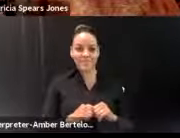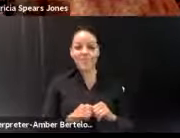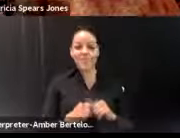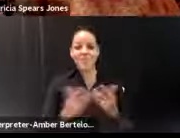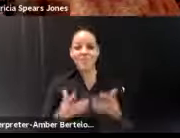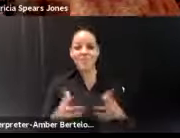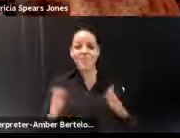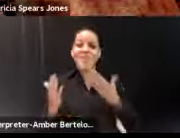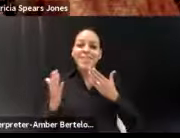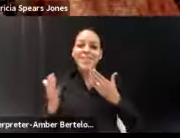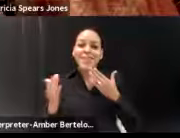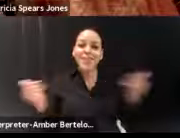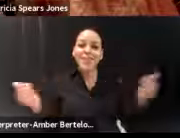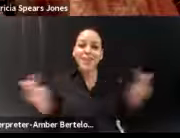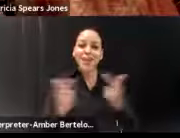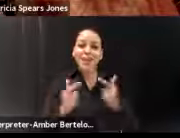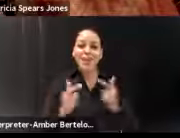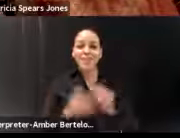very much.